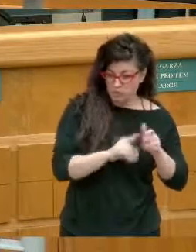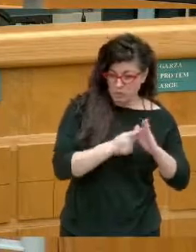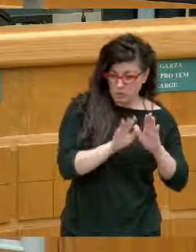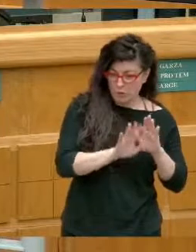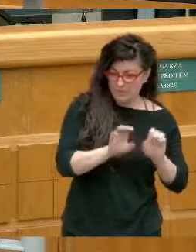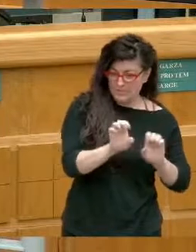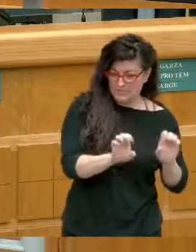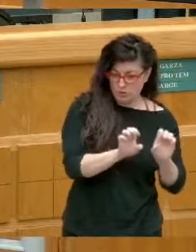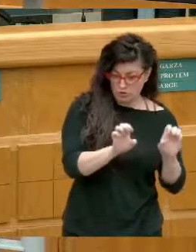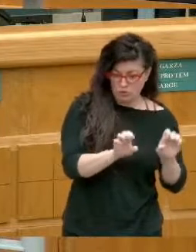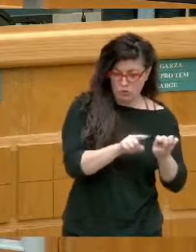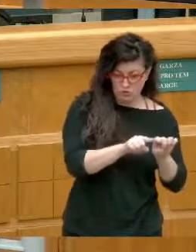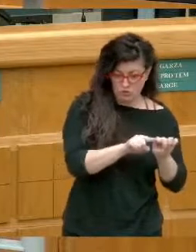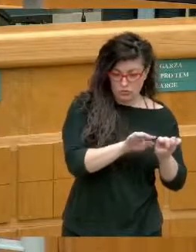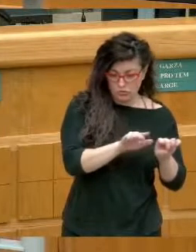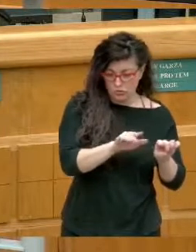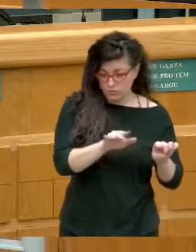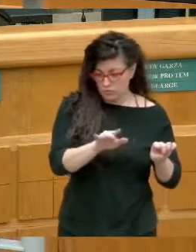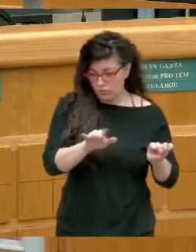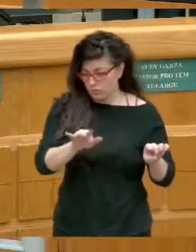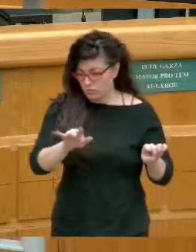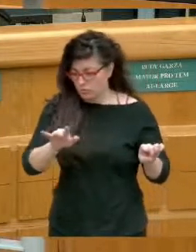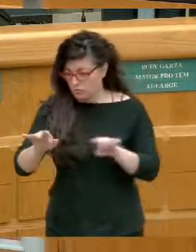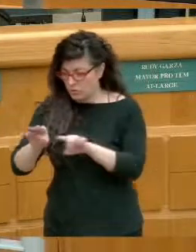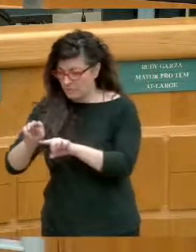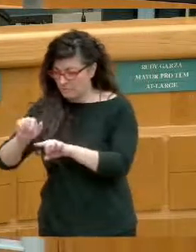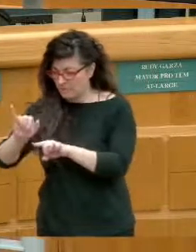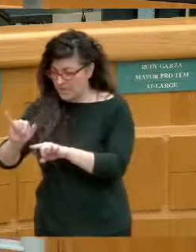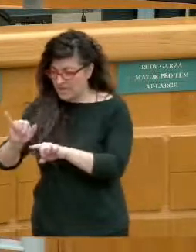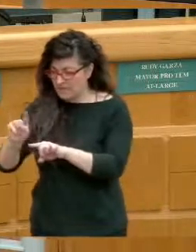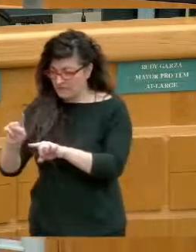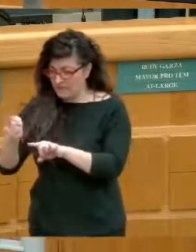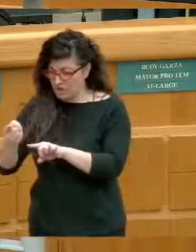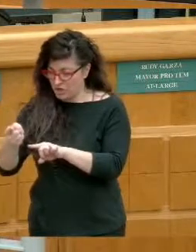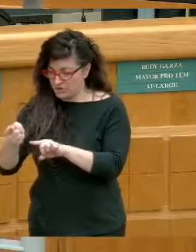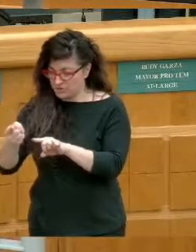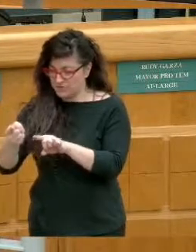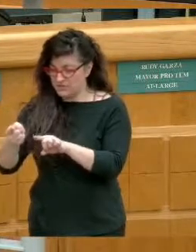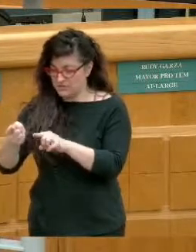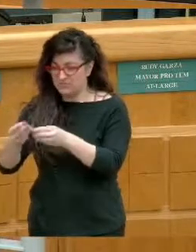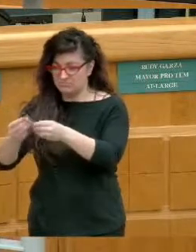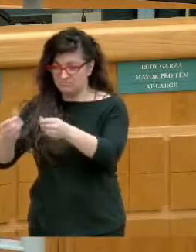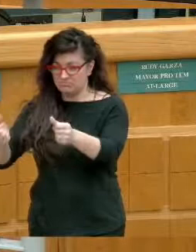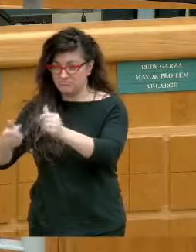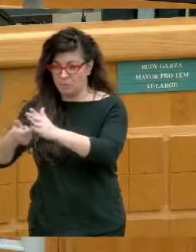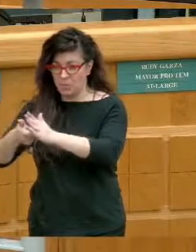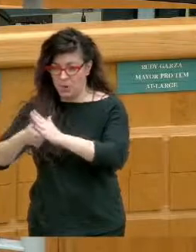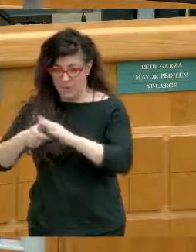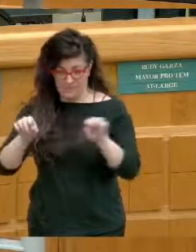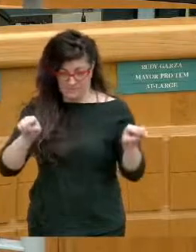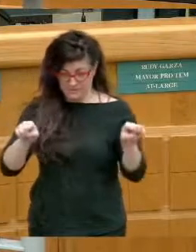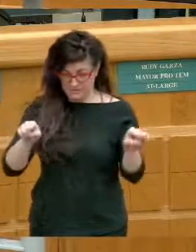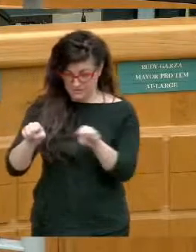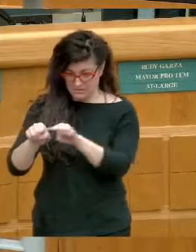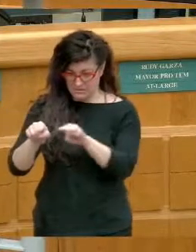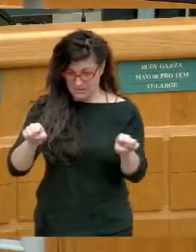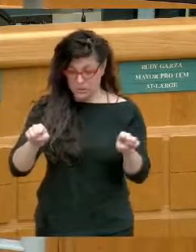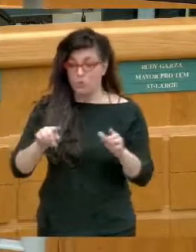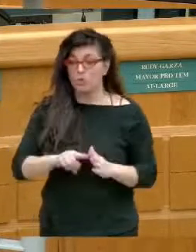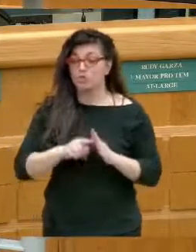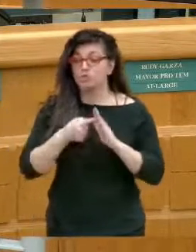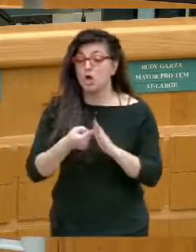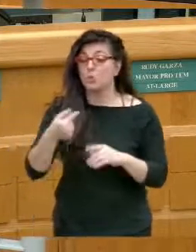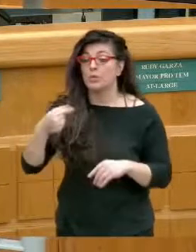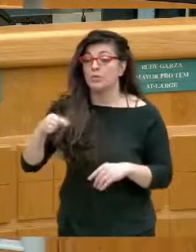or phase out on May 1st to go to these 3 different transmission rates. And we're going to go in reverse order. We're going to start at